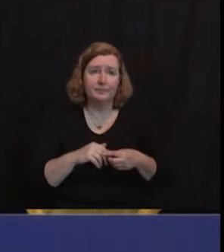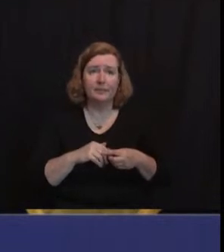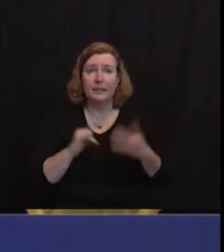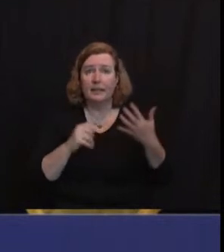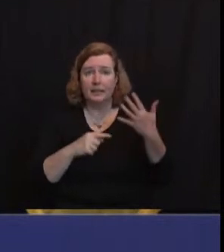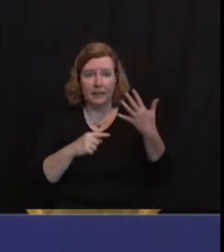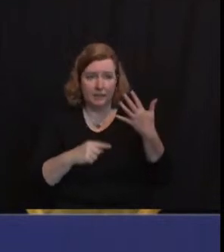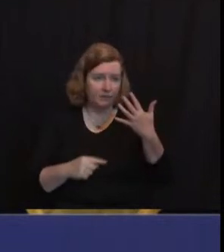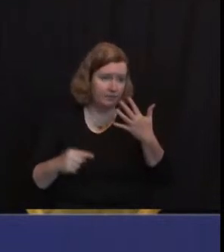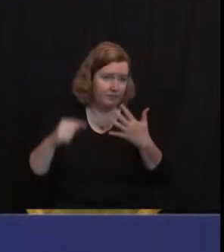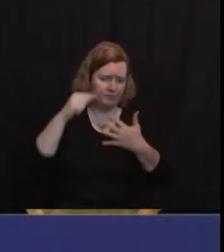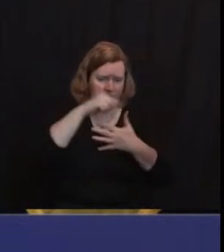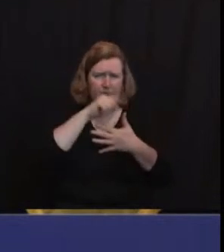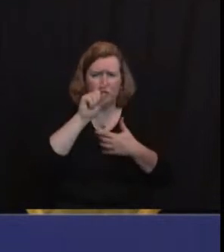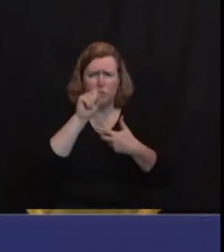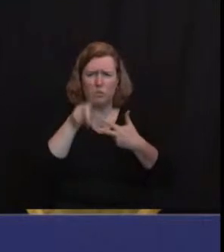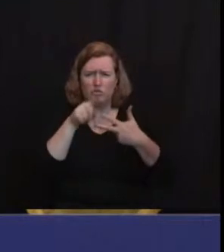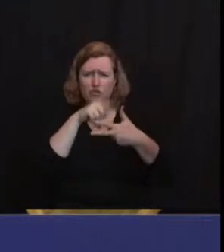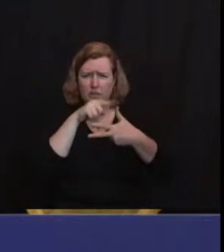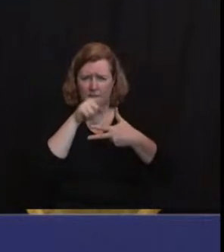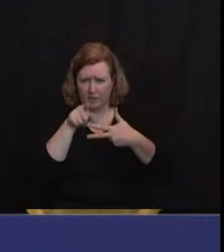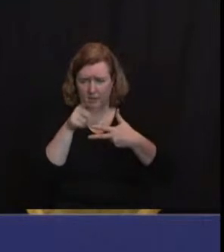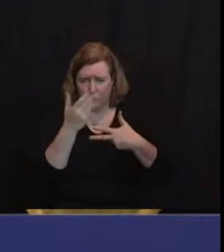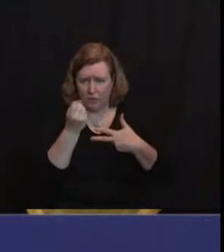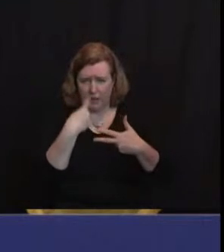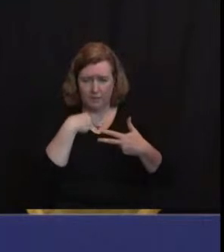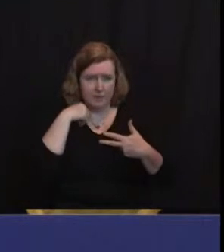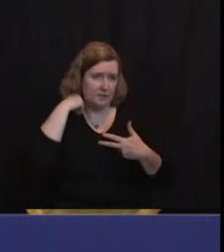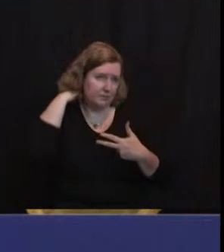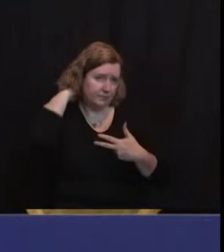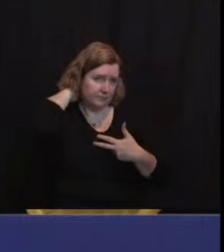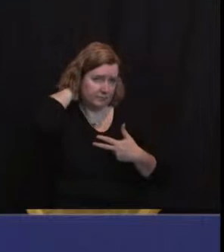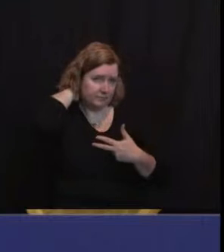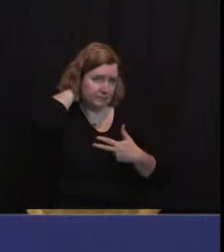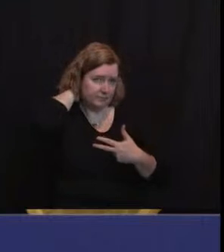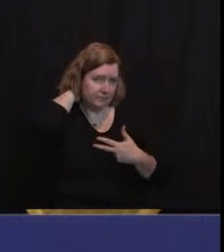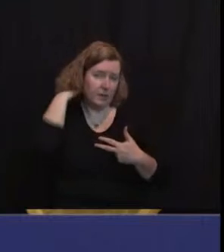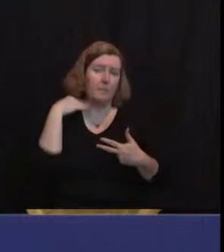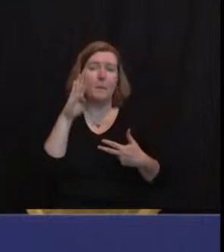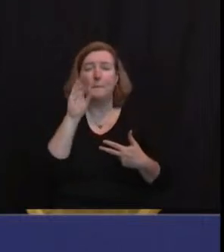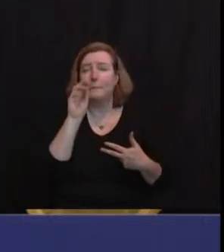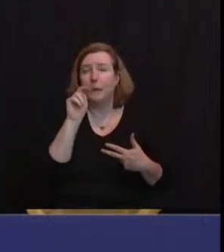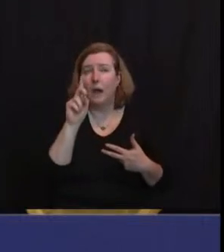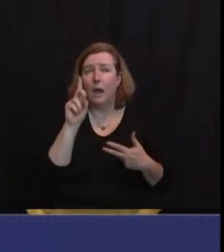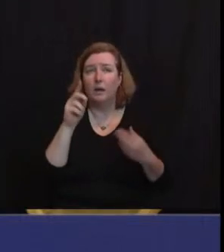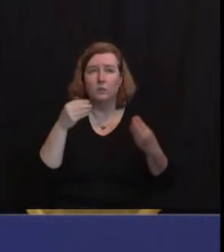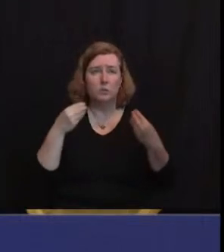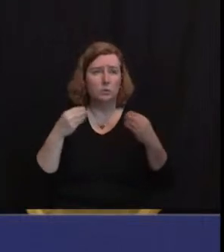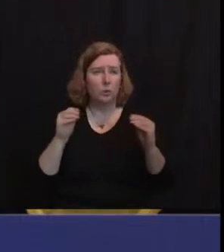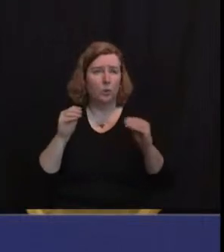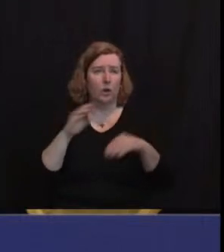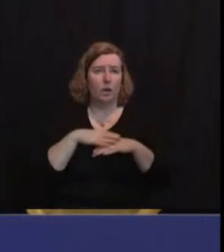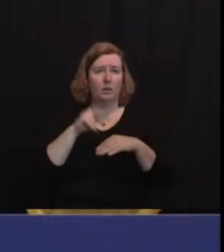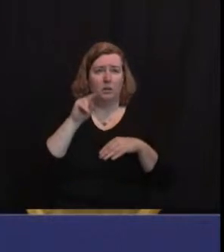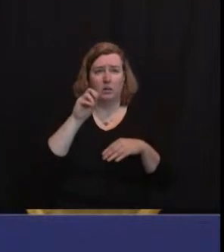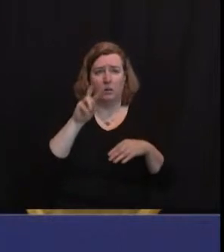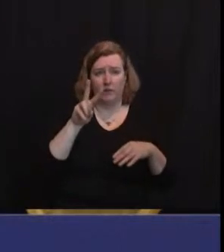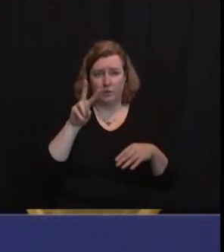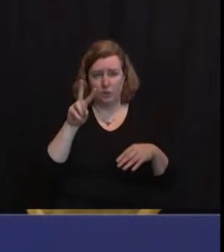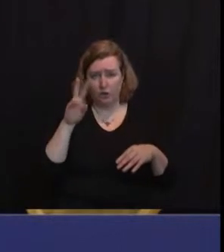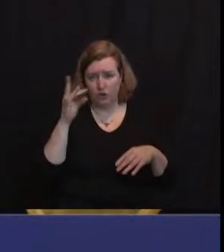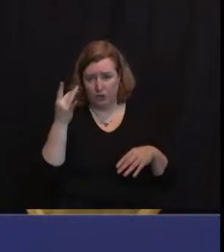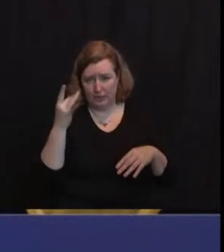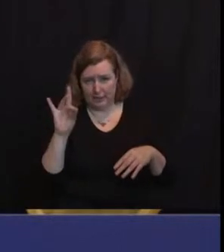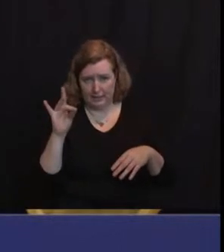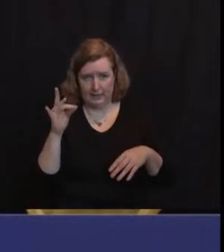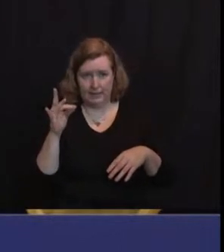order. I think we sold the bonds on November 18th, if I'm not mistaken. So